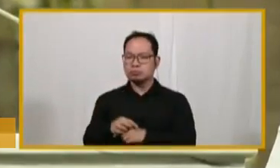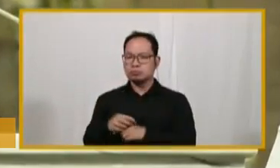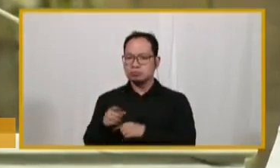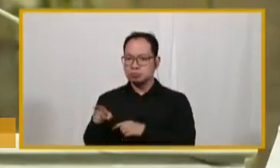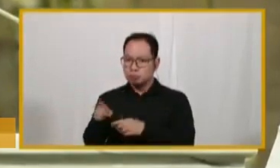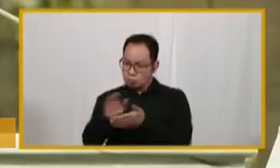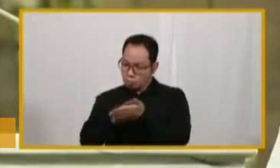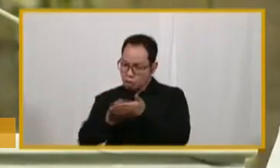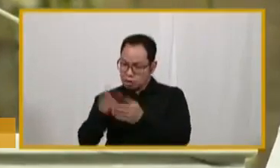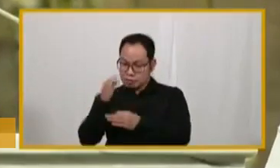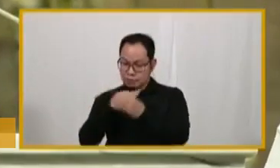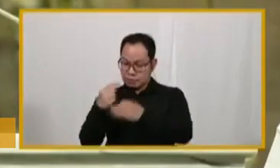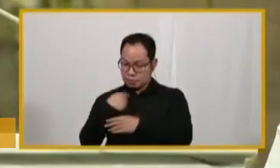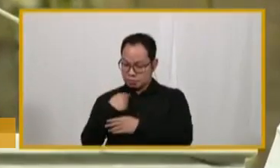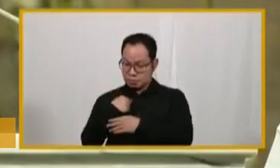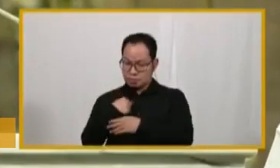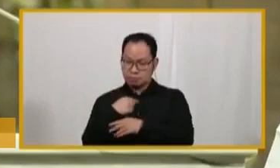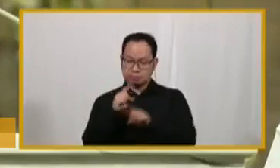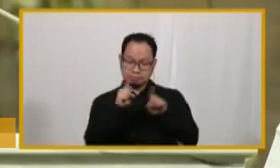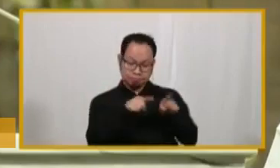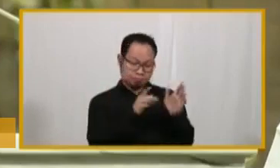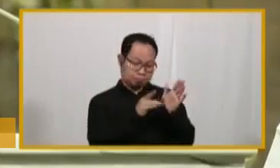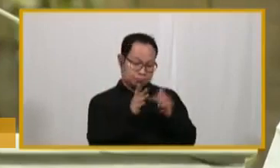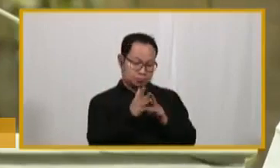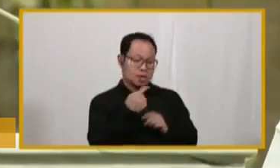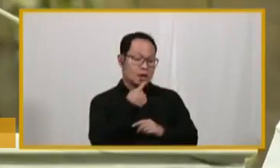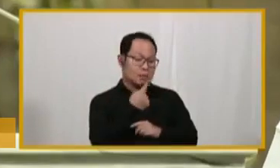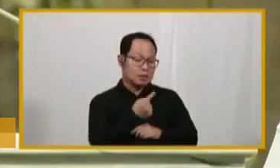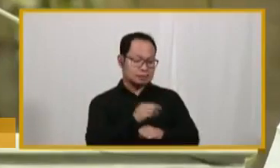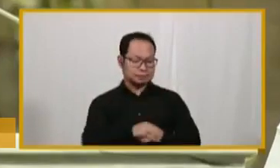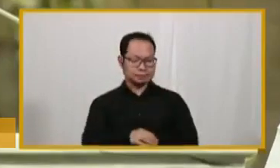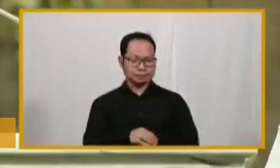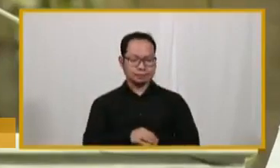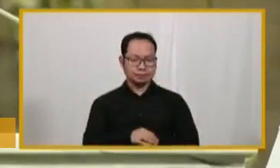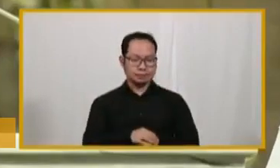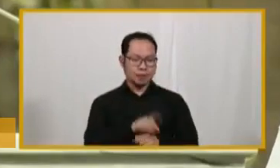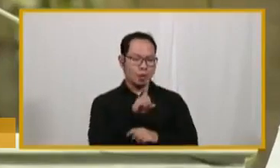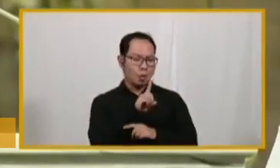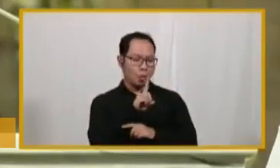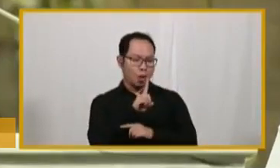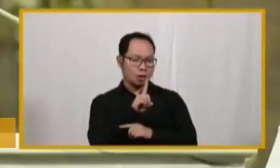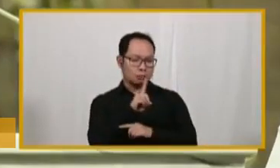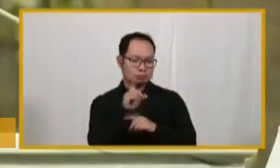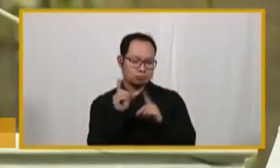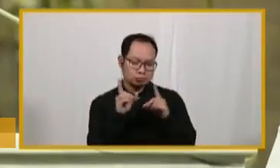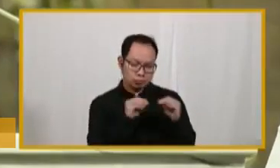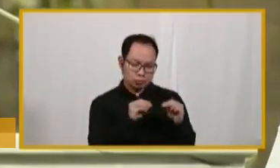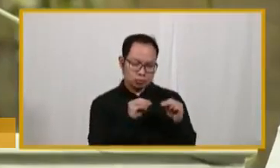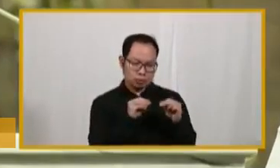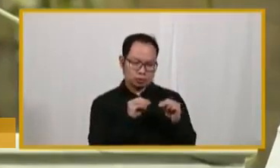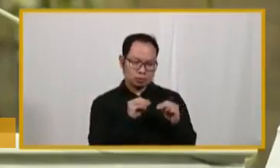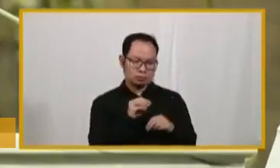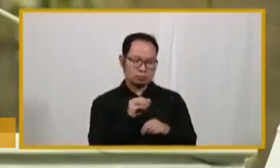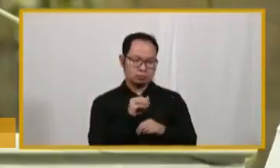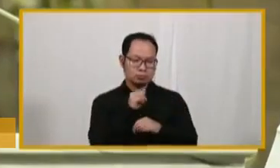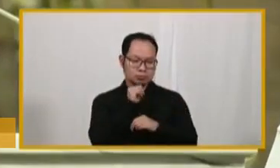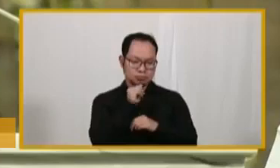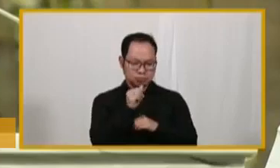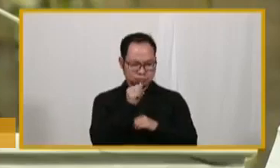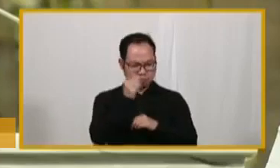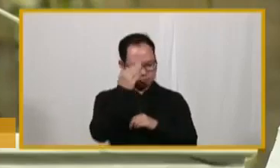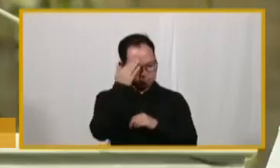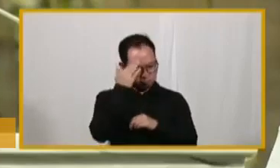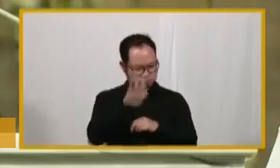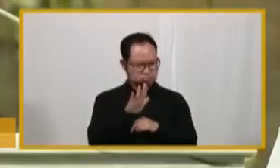feet?" Jesus answered and said to him, "What I am doing, you do not understand